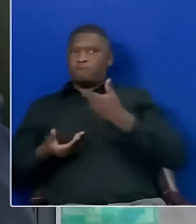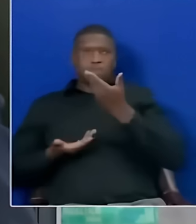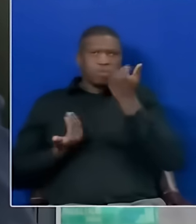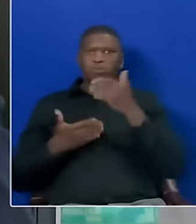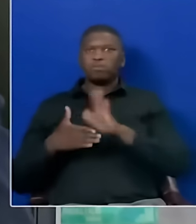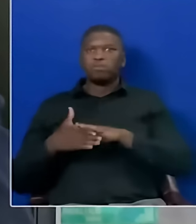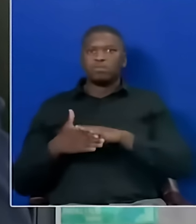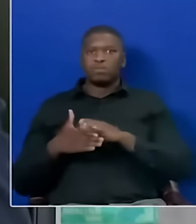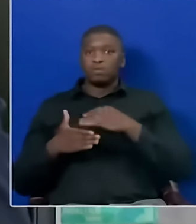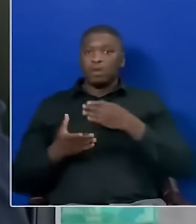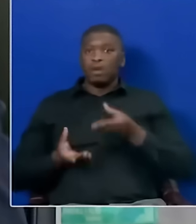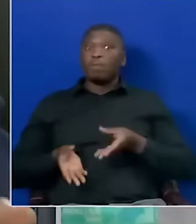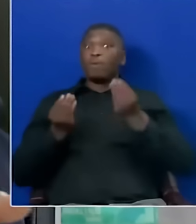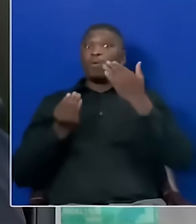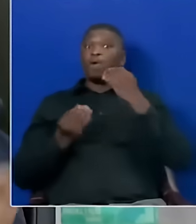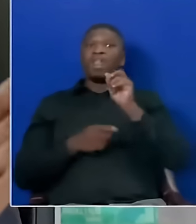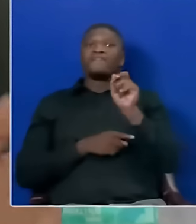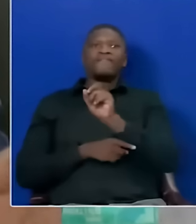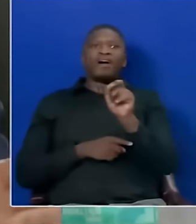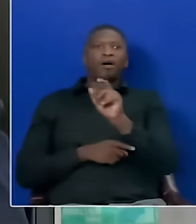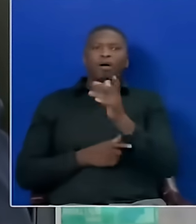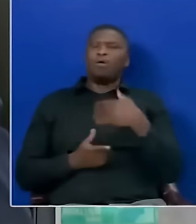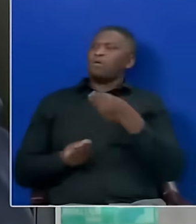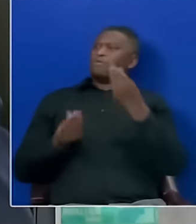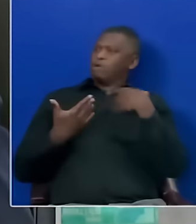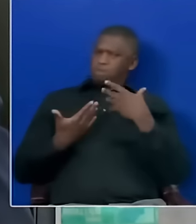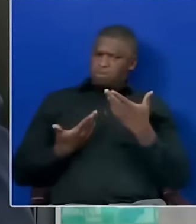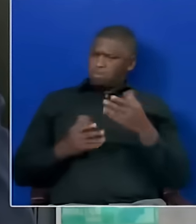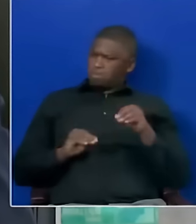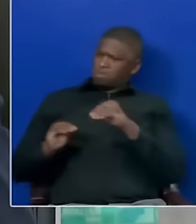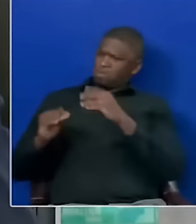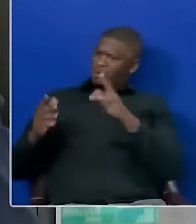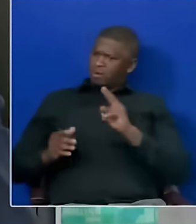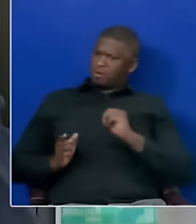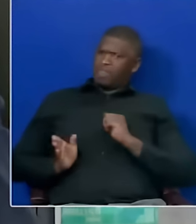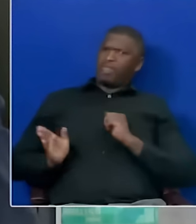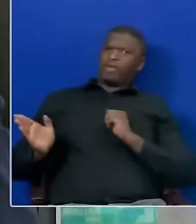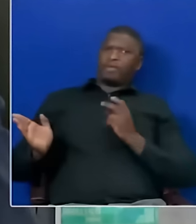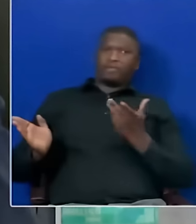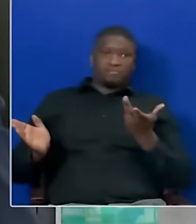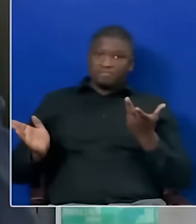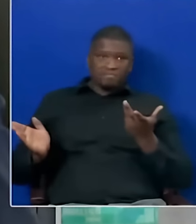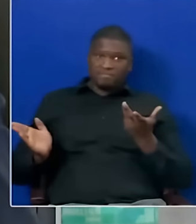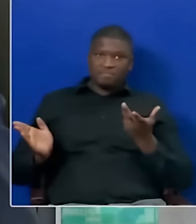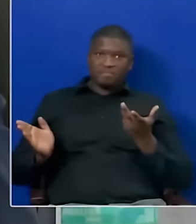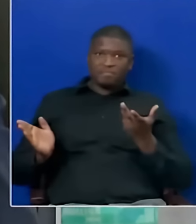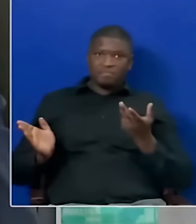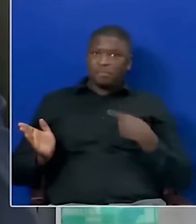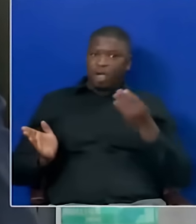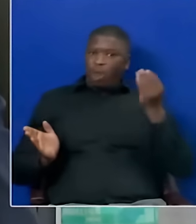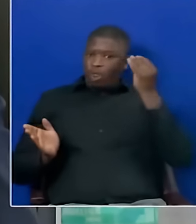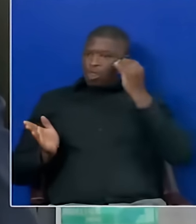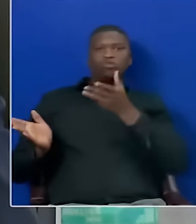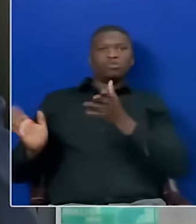my attention that those cases were in KZN. That is when I happened to know about that. Okay, those